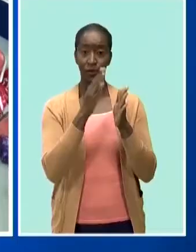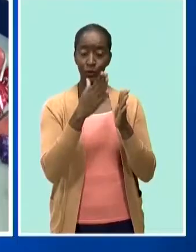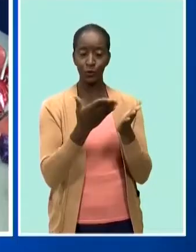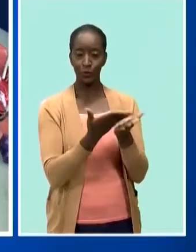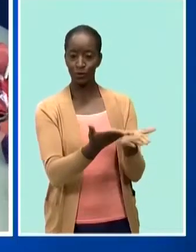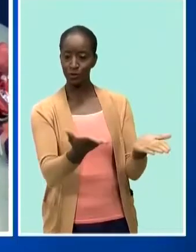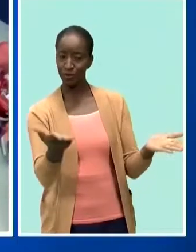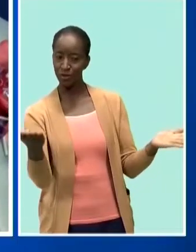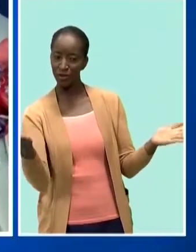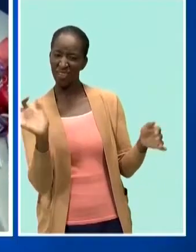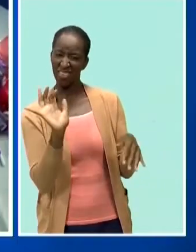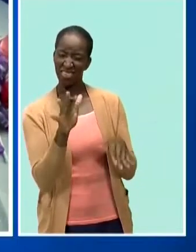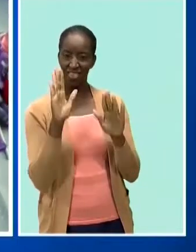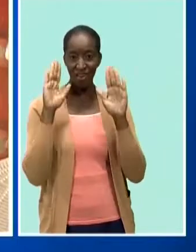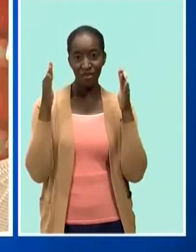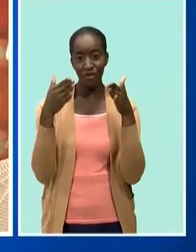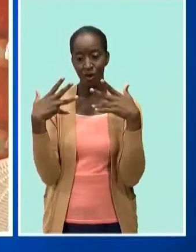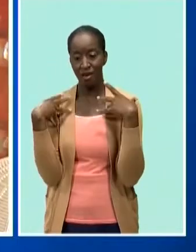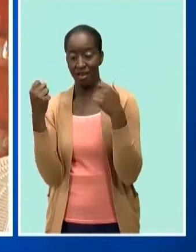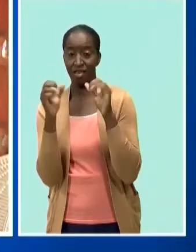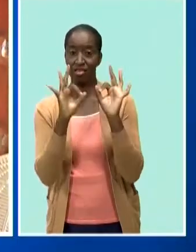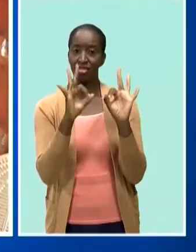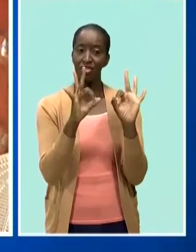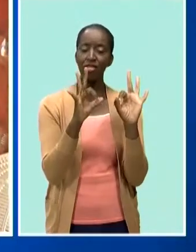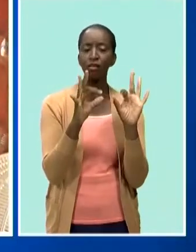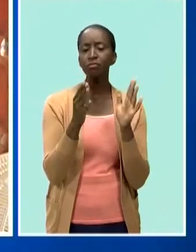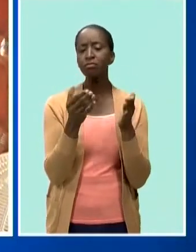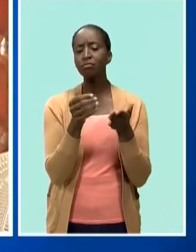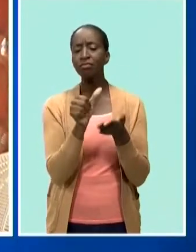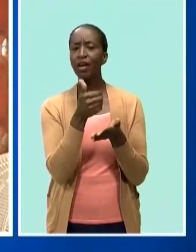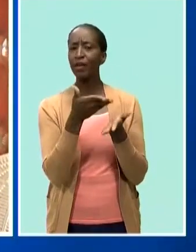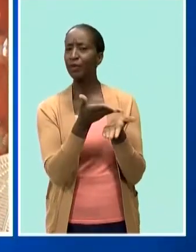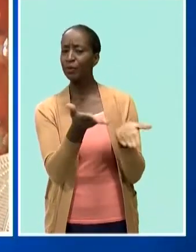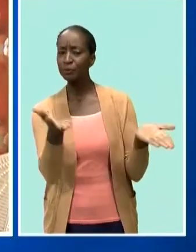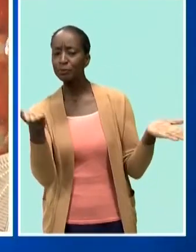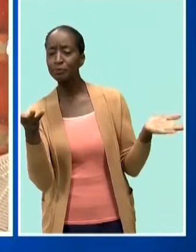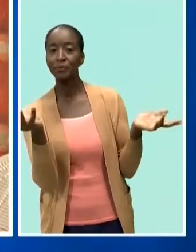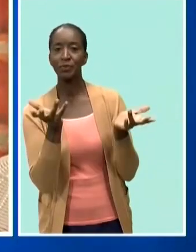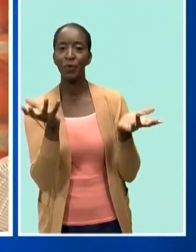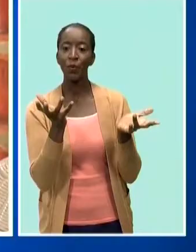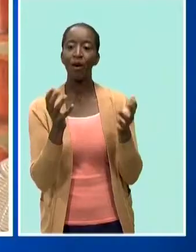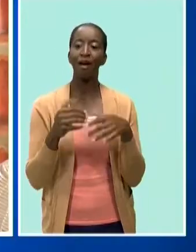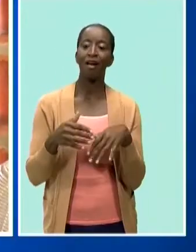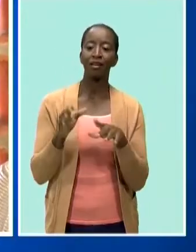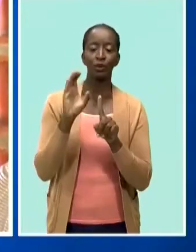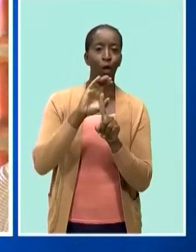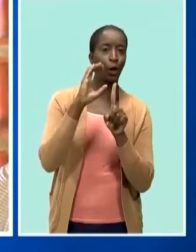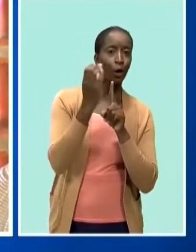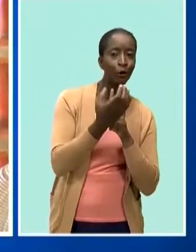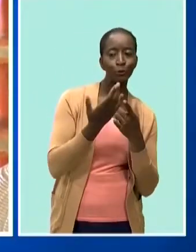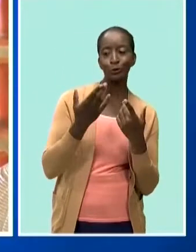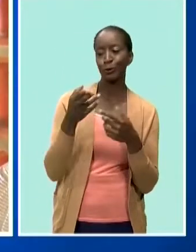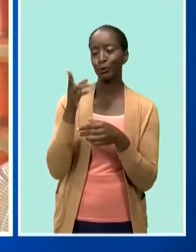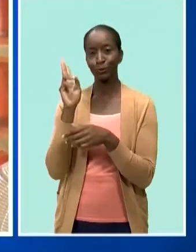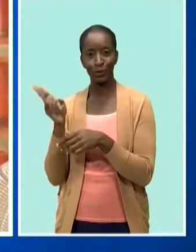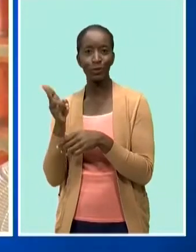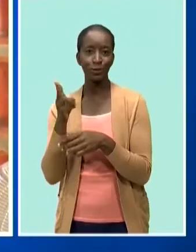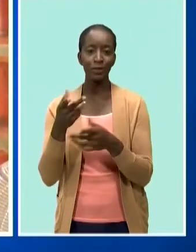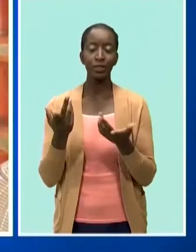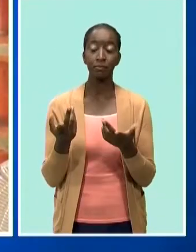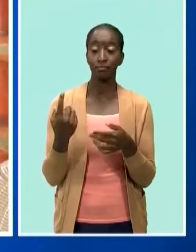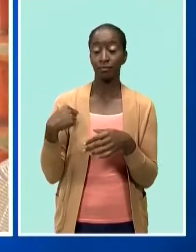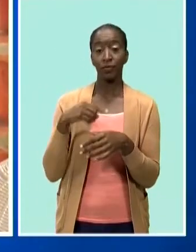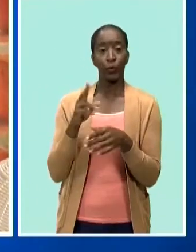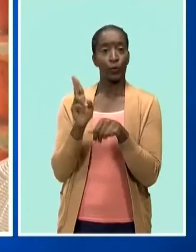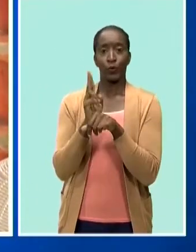heritage, and entrepreneurship. Basically, it's a circular project where we use pallet woods. We